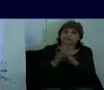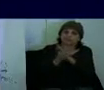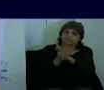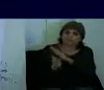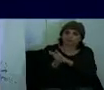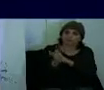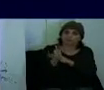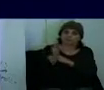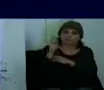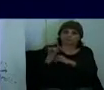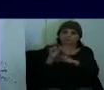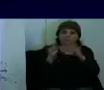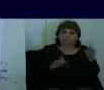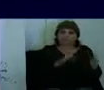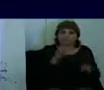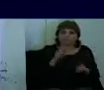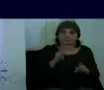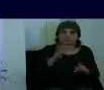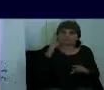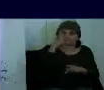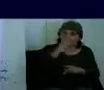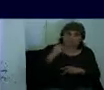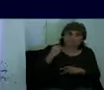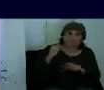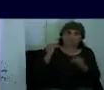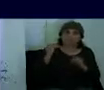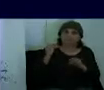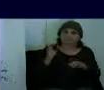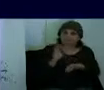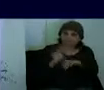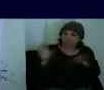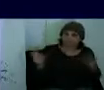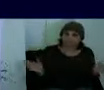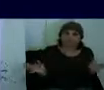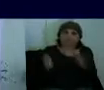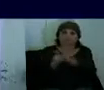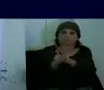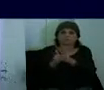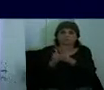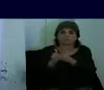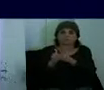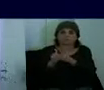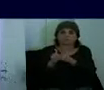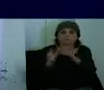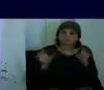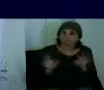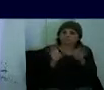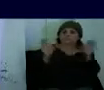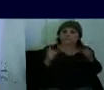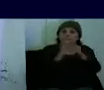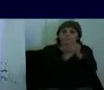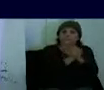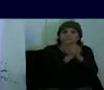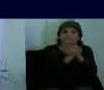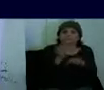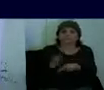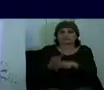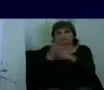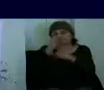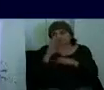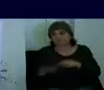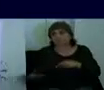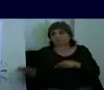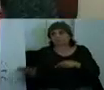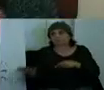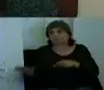talent by those who beautify our sanctuary, adorn our worship, and care for our grounds.